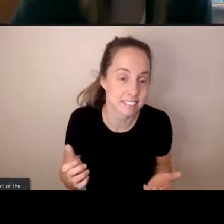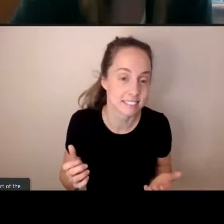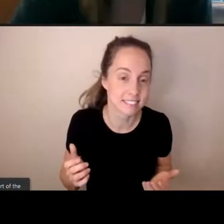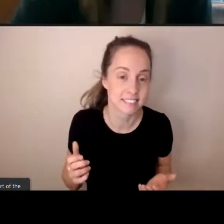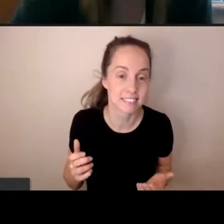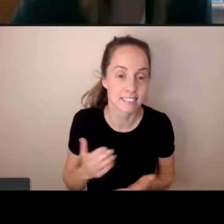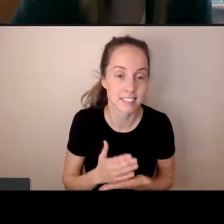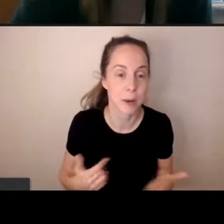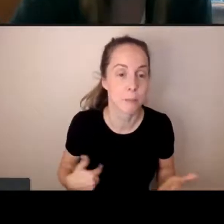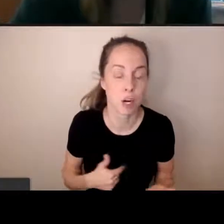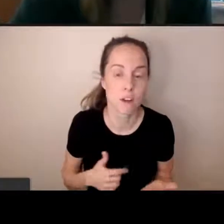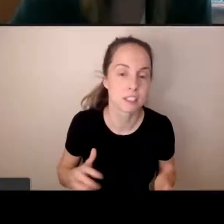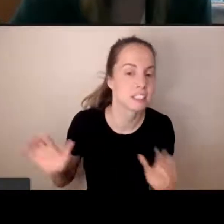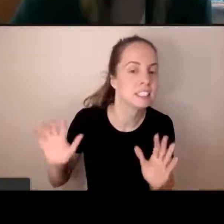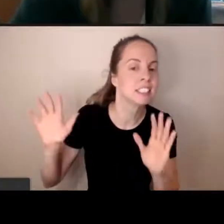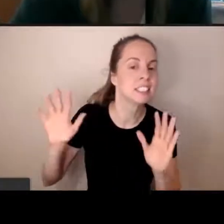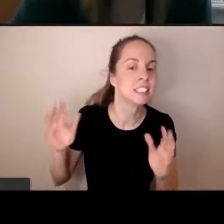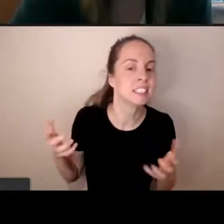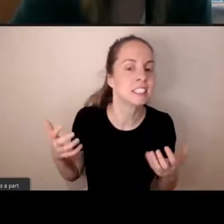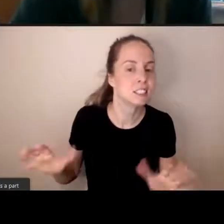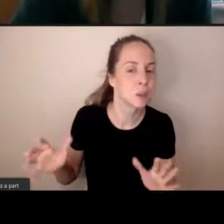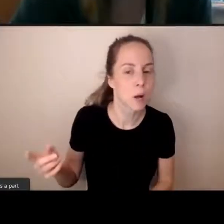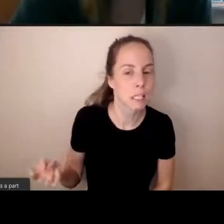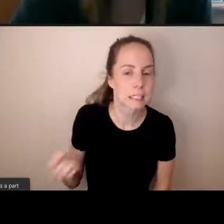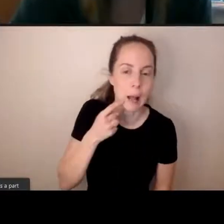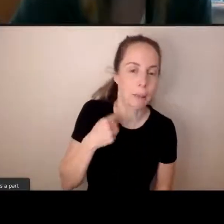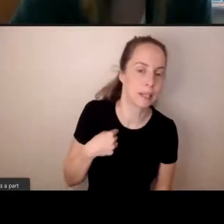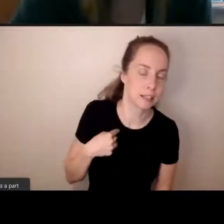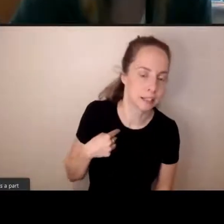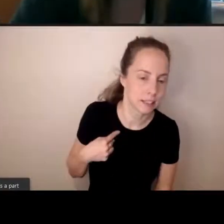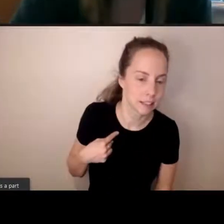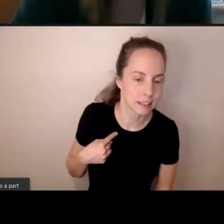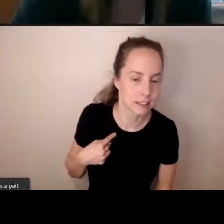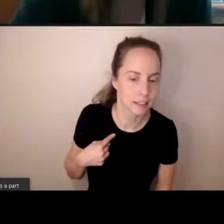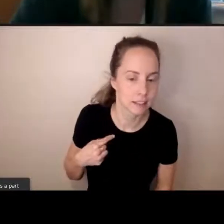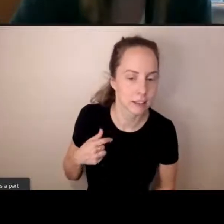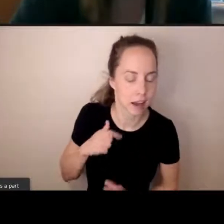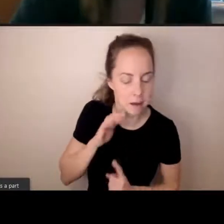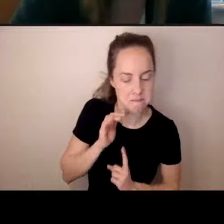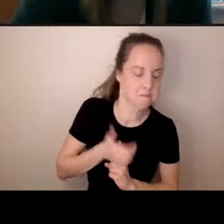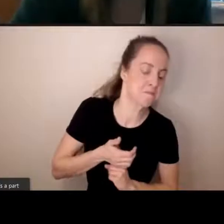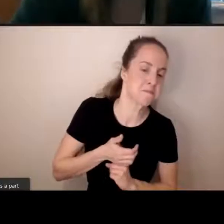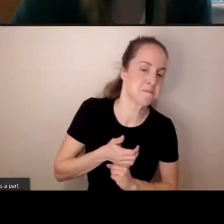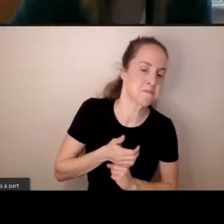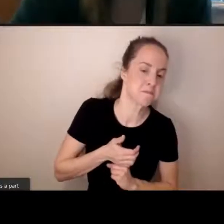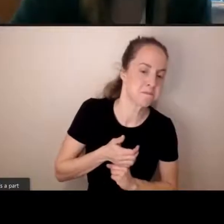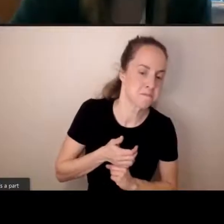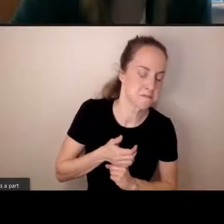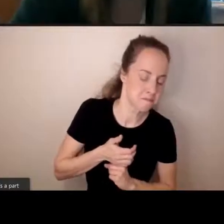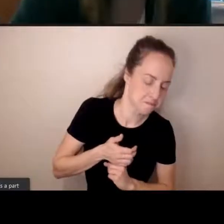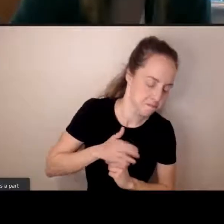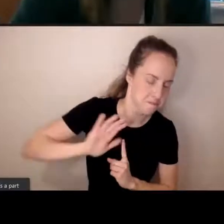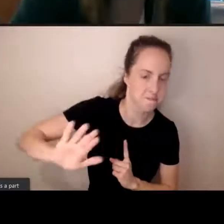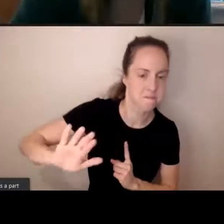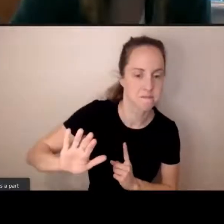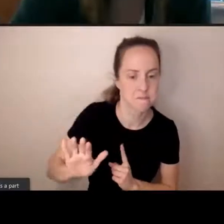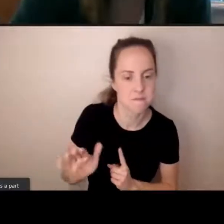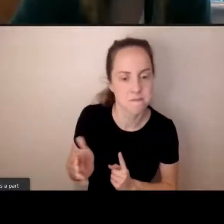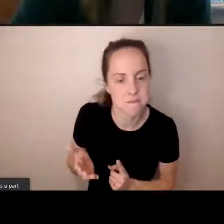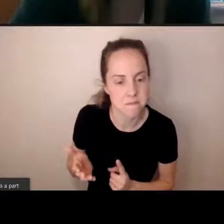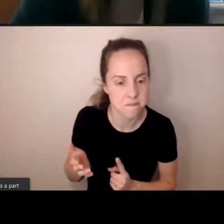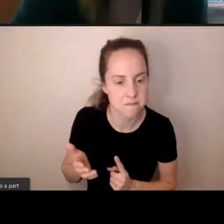part of us that doesn't want to be told that we have to somehow mask our symptoms, or mask kind